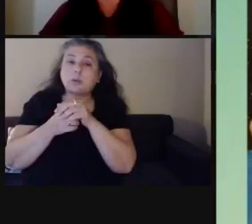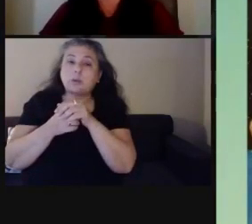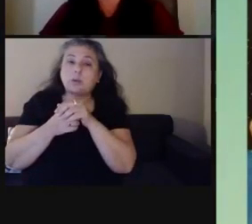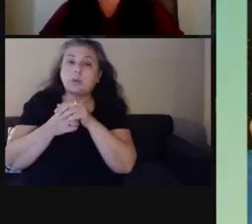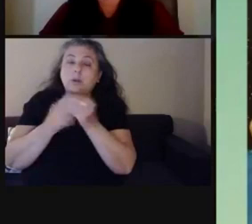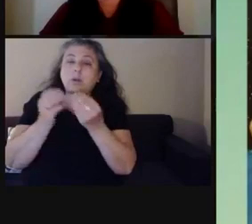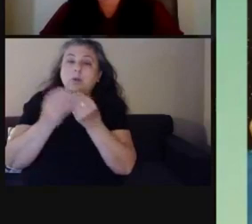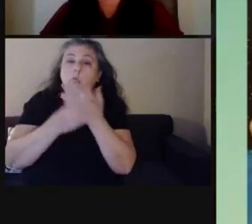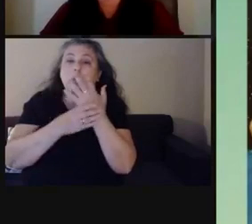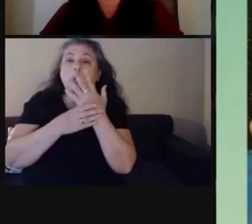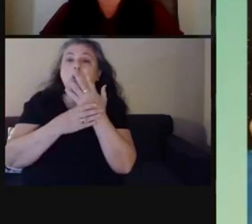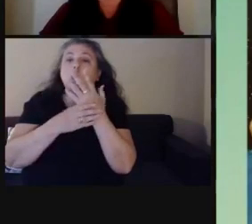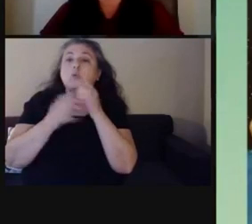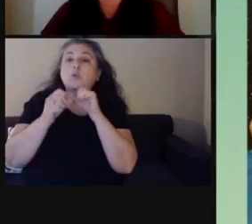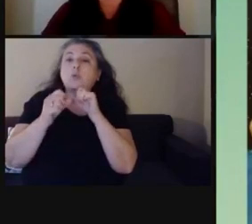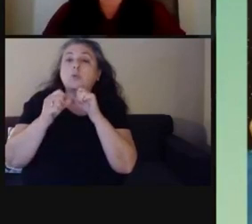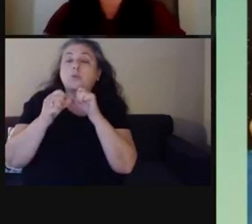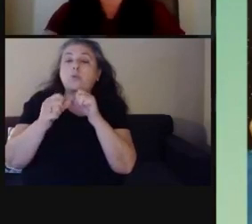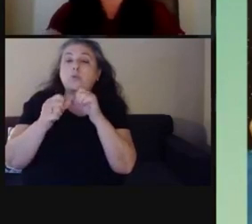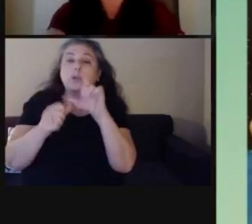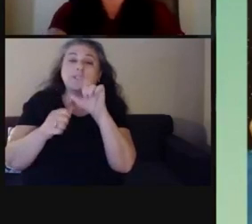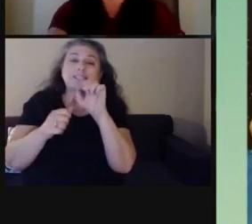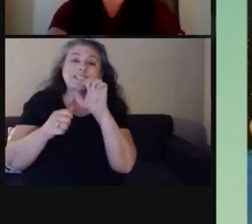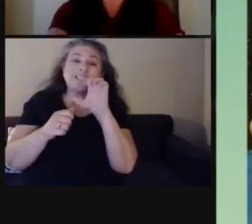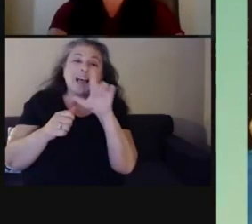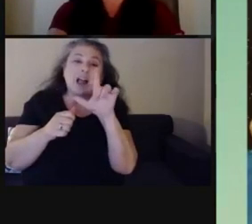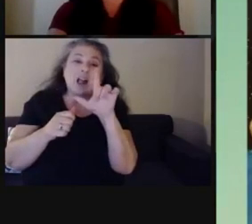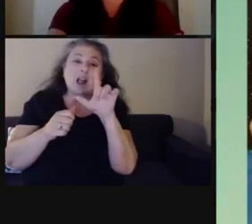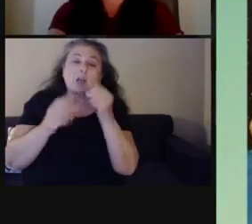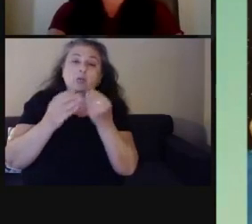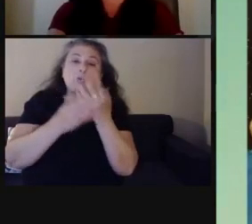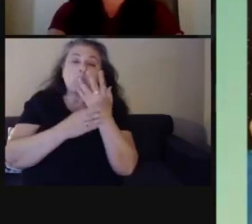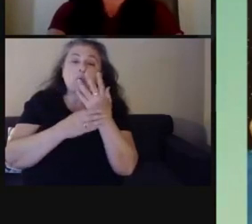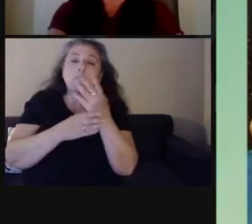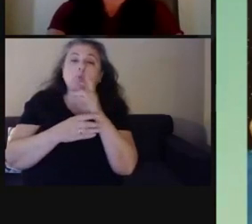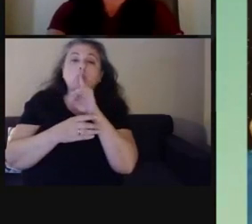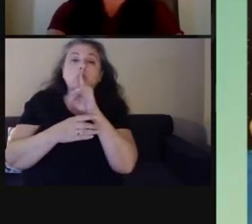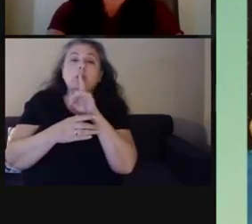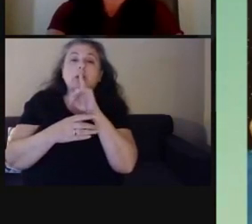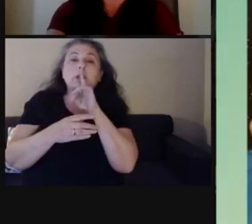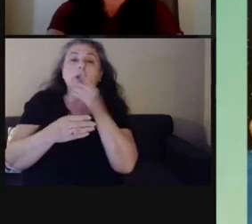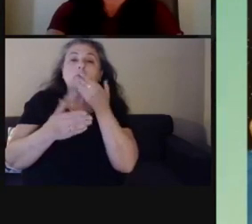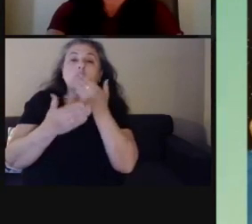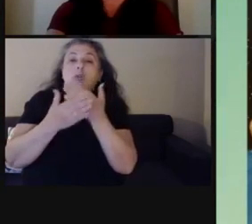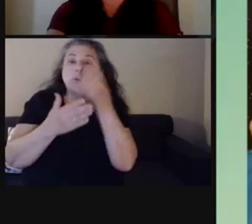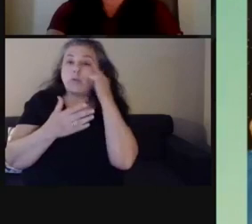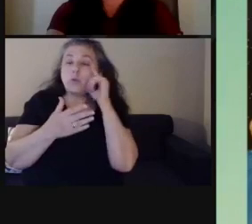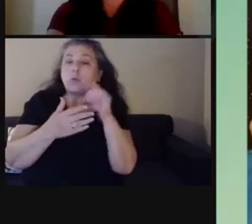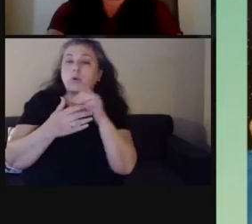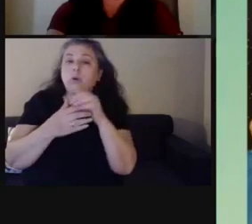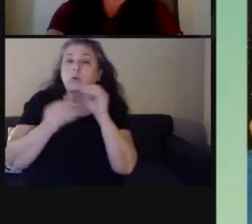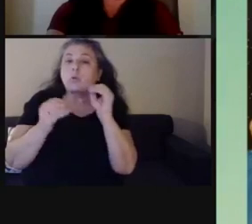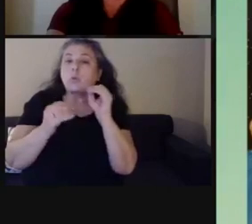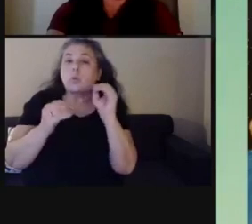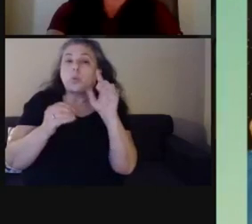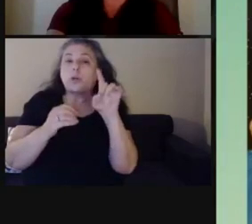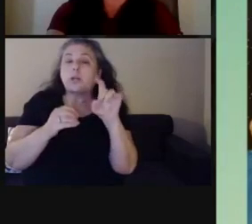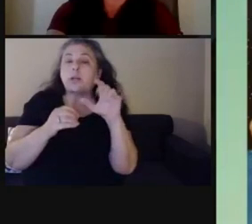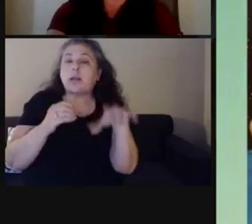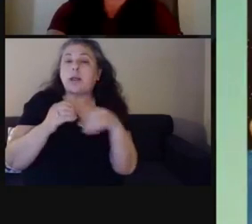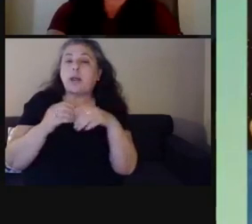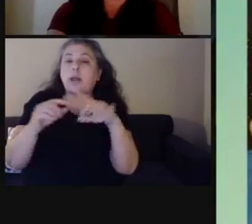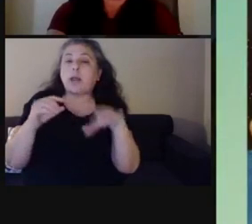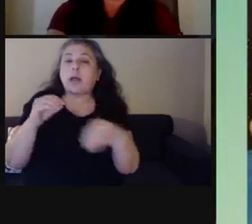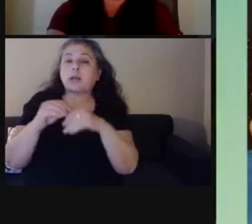grow, helps you maintain cell growth, and is really good for you. There's no need to add any other